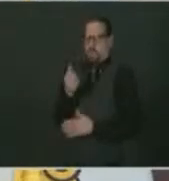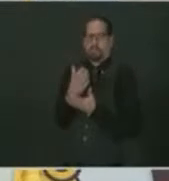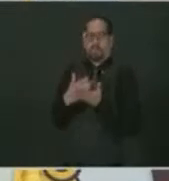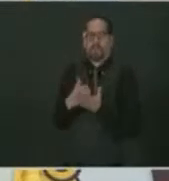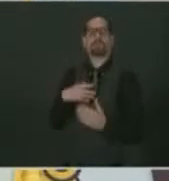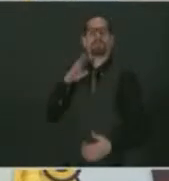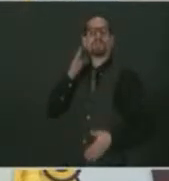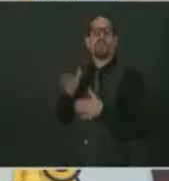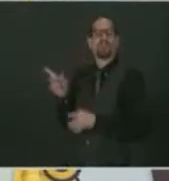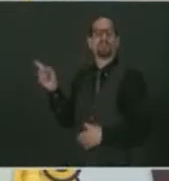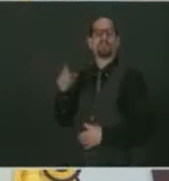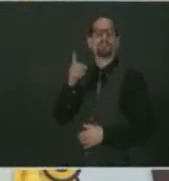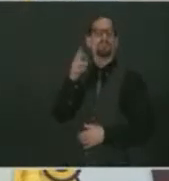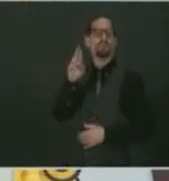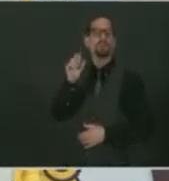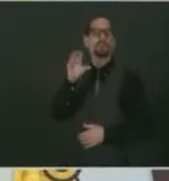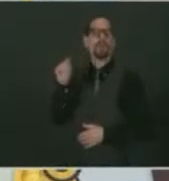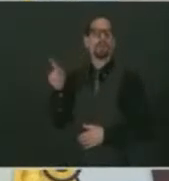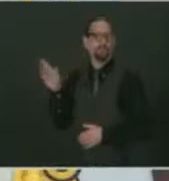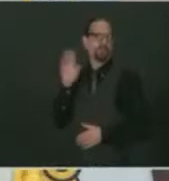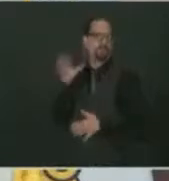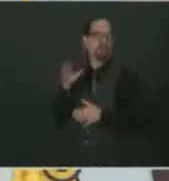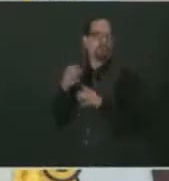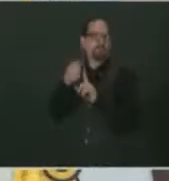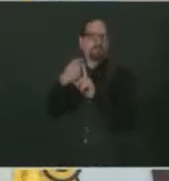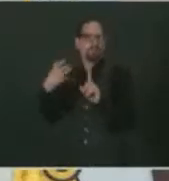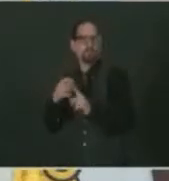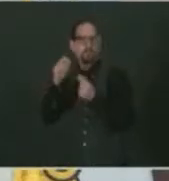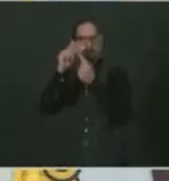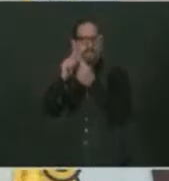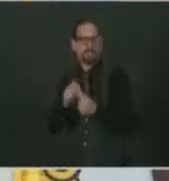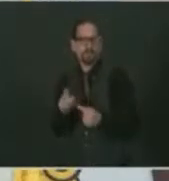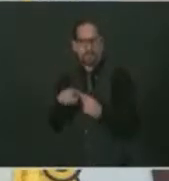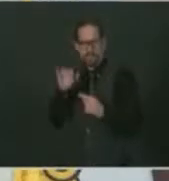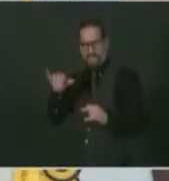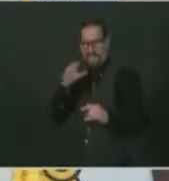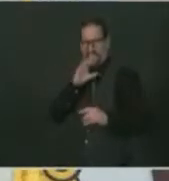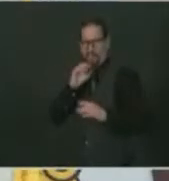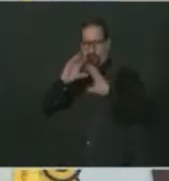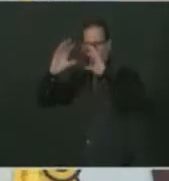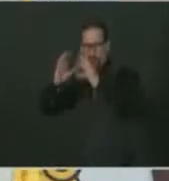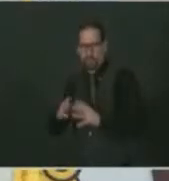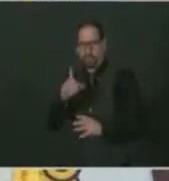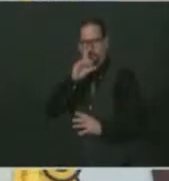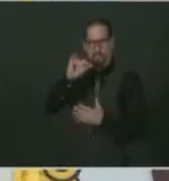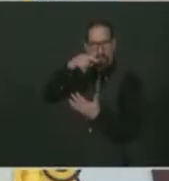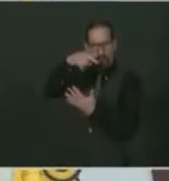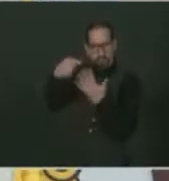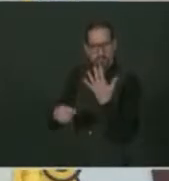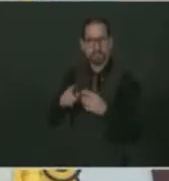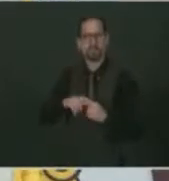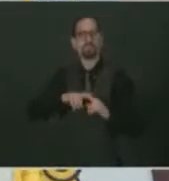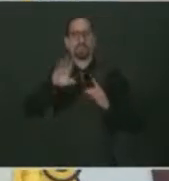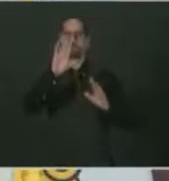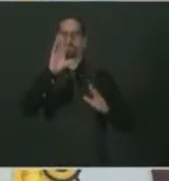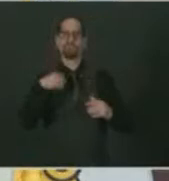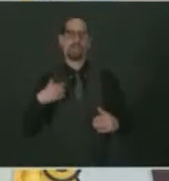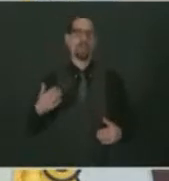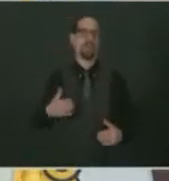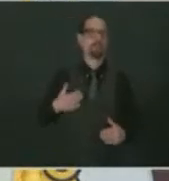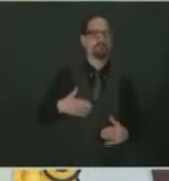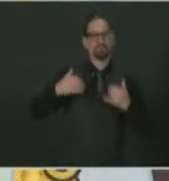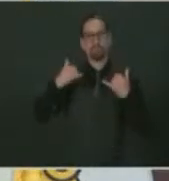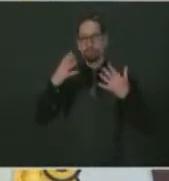I'm also glad to announce 2 additional state-run vaccination sites that will be opening soon as part of our effort